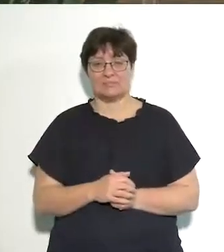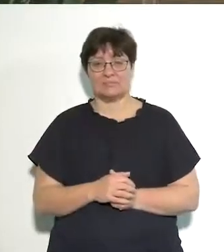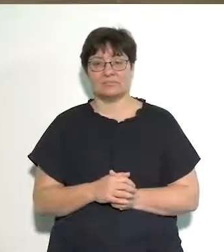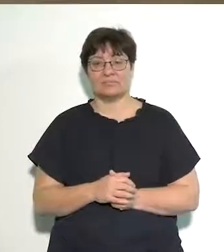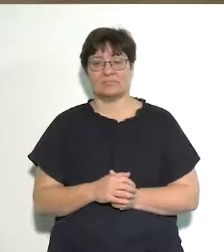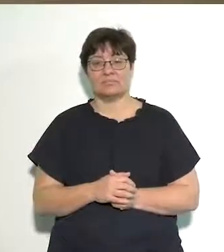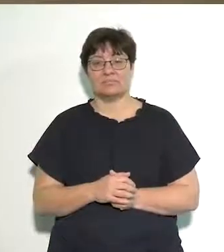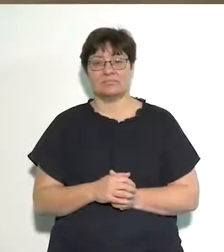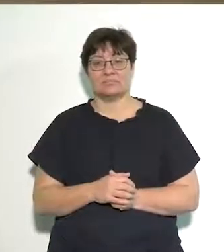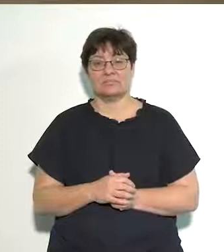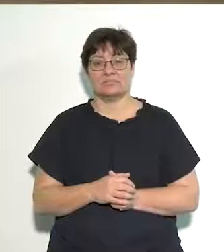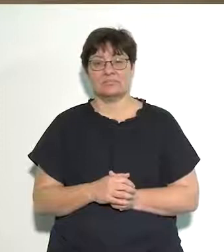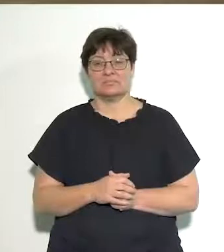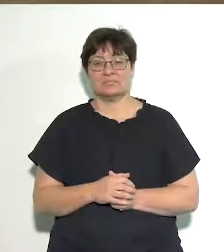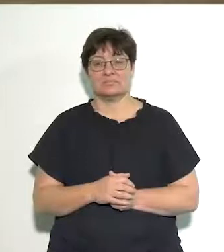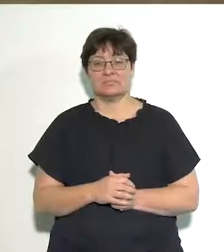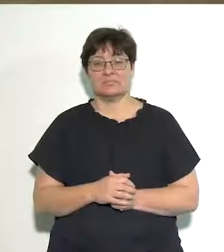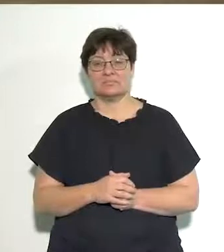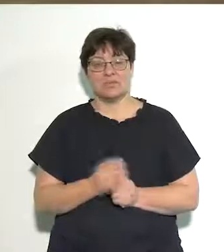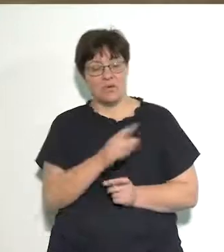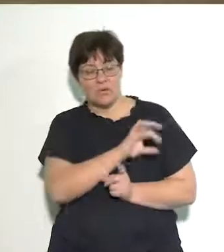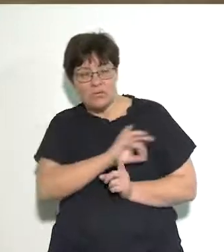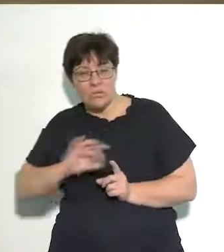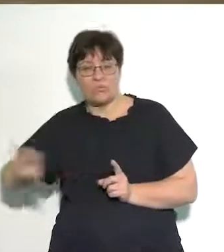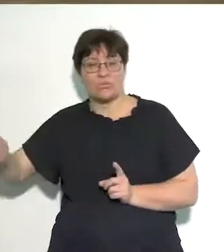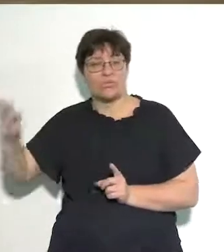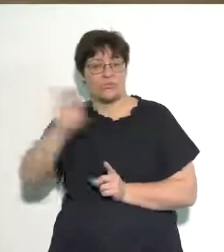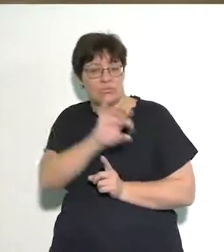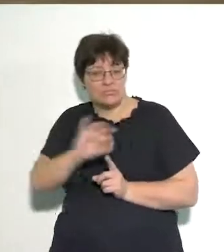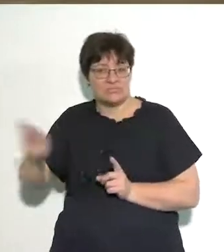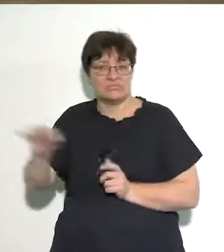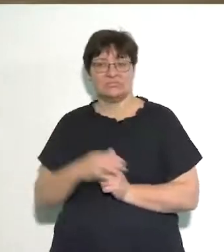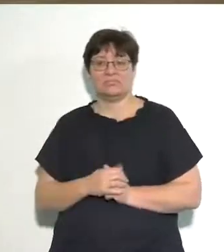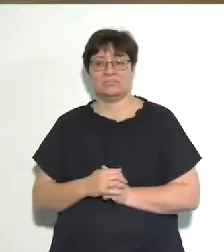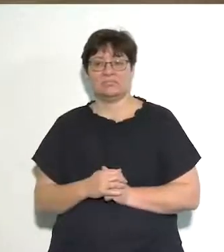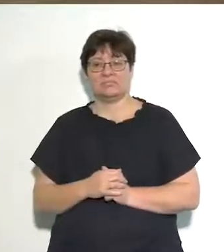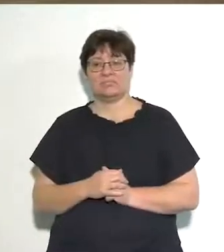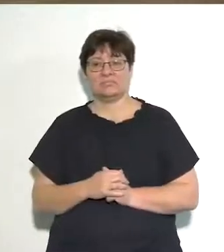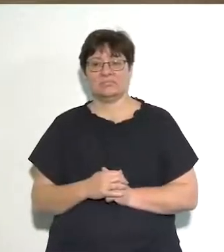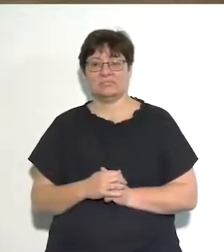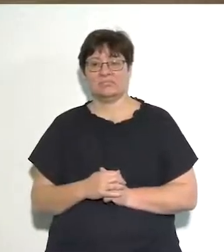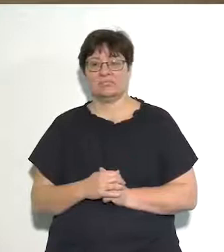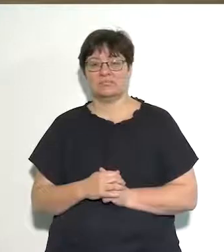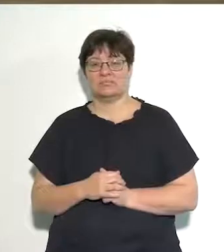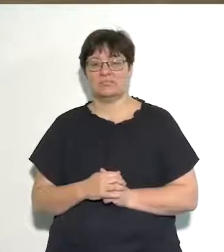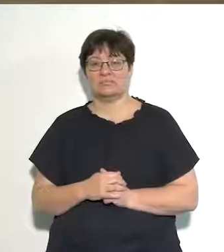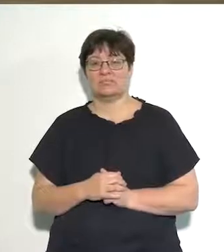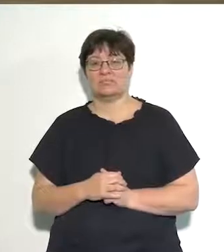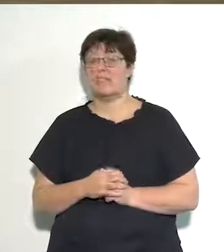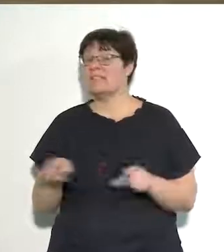start inside and I put it through that hole and I thread out. There we